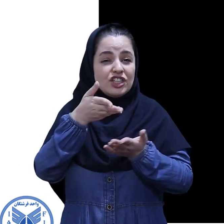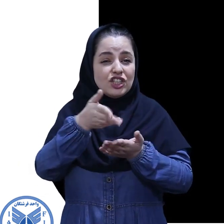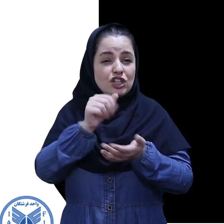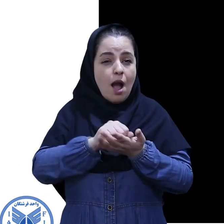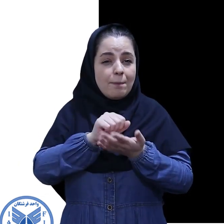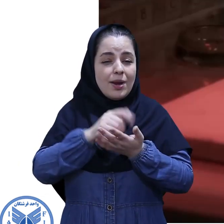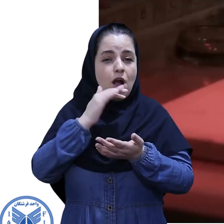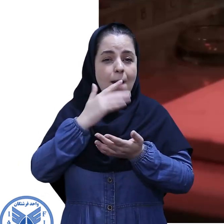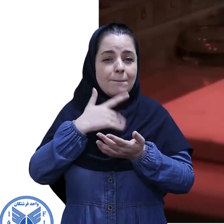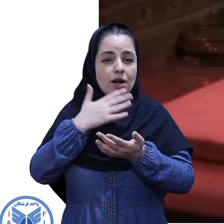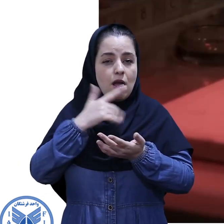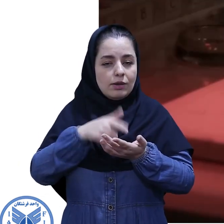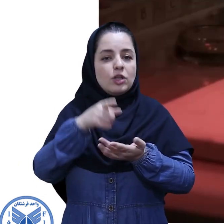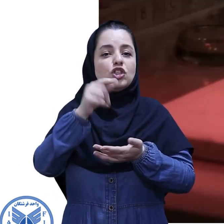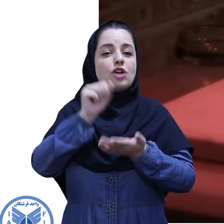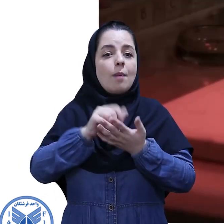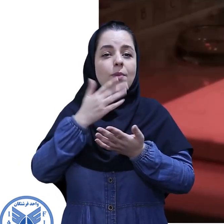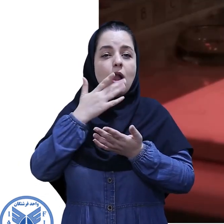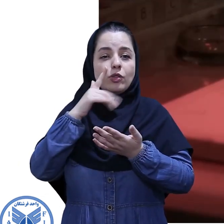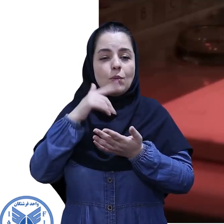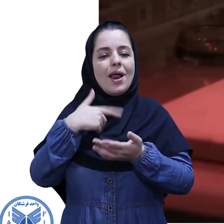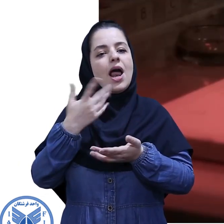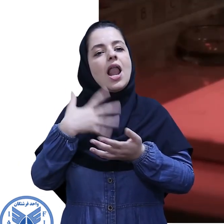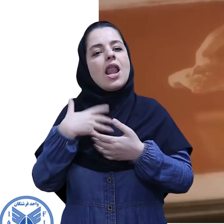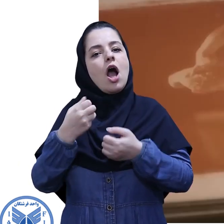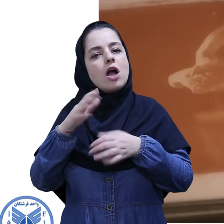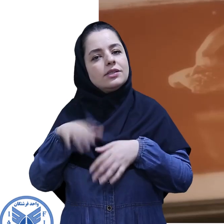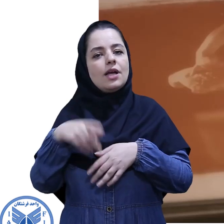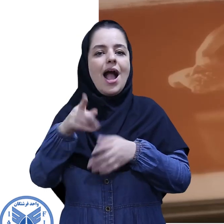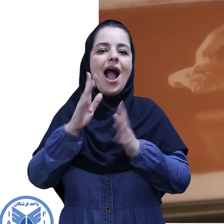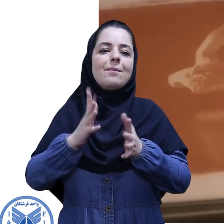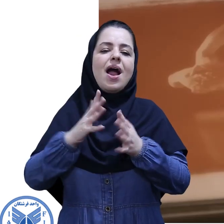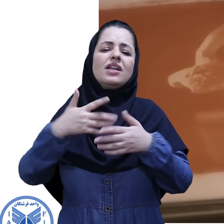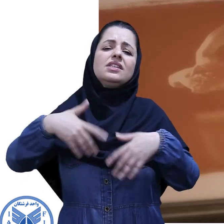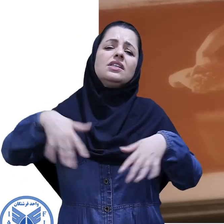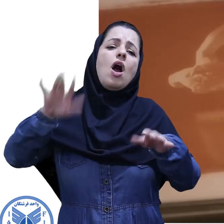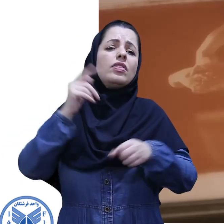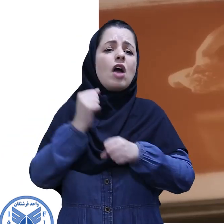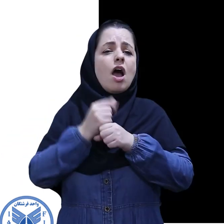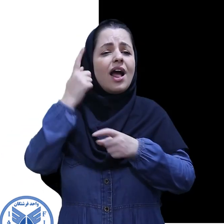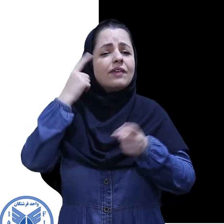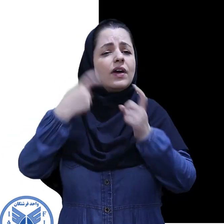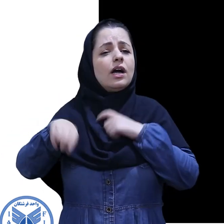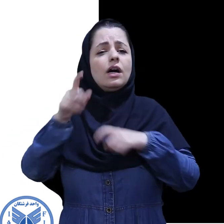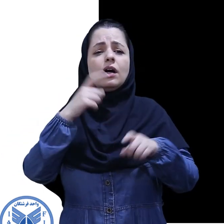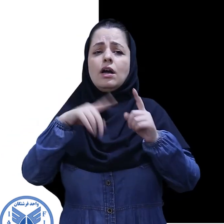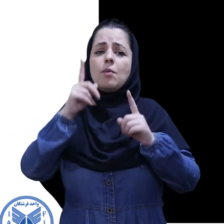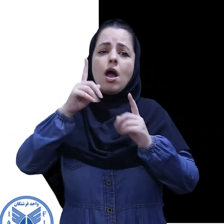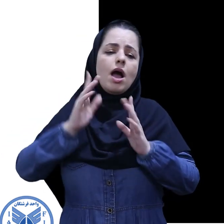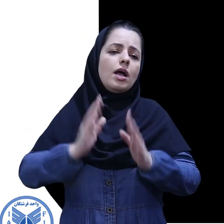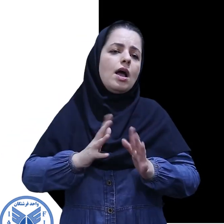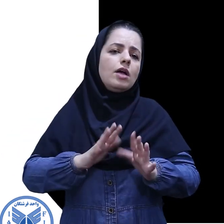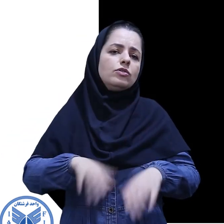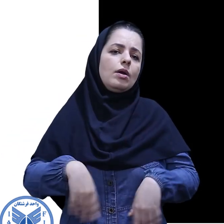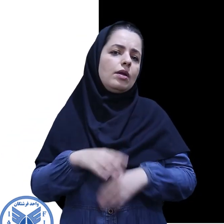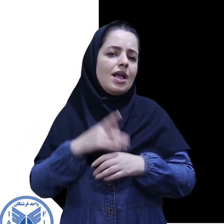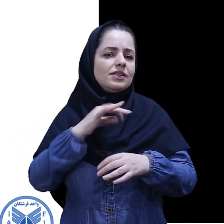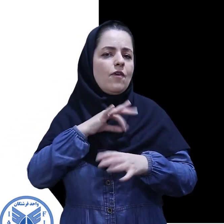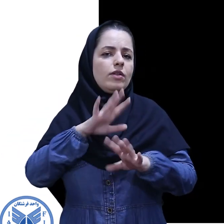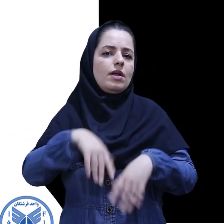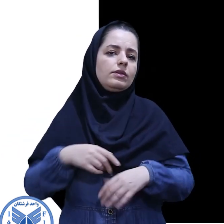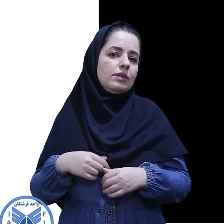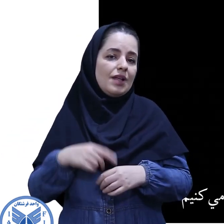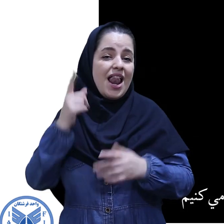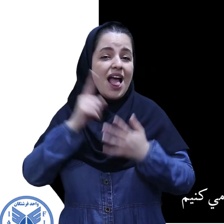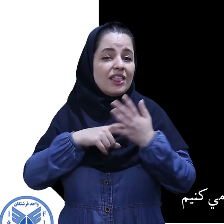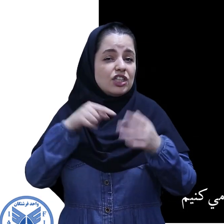bichromate process or platinum prints that involved a lot of handwork and craftsmanship. So you really had a